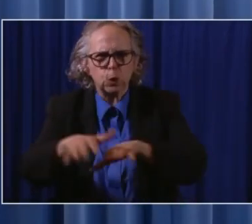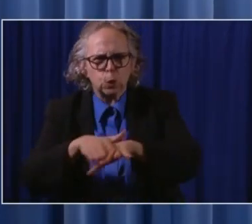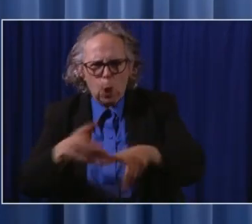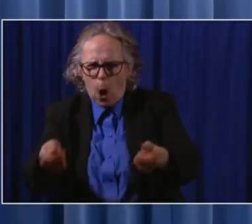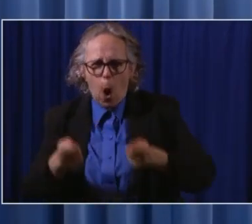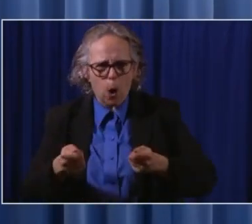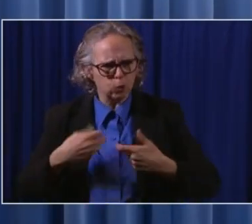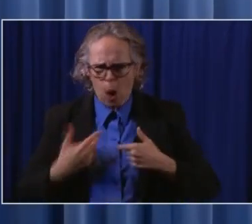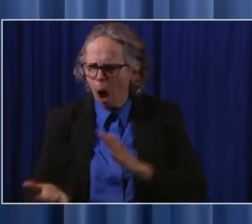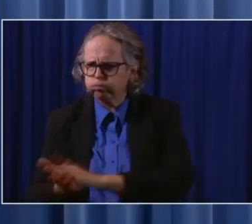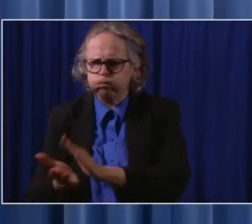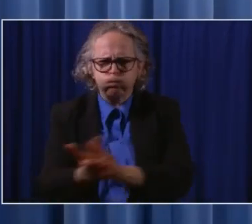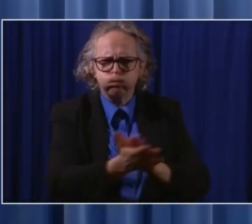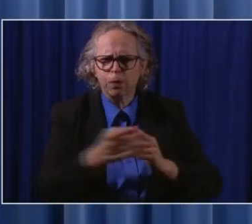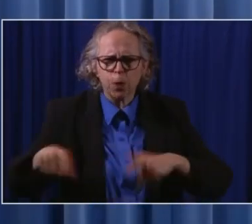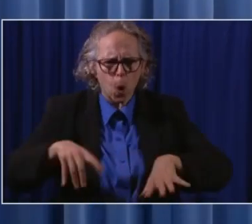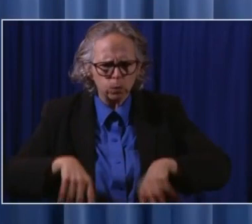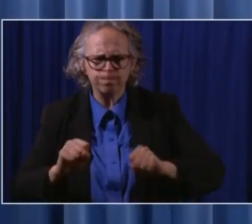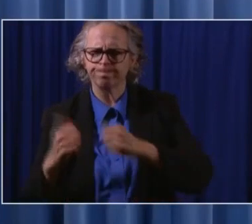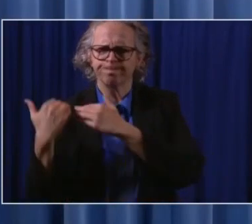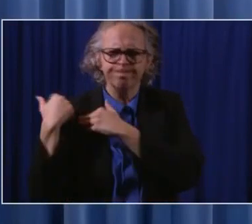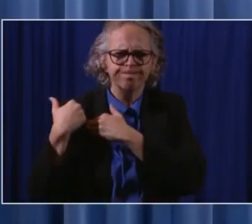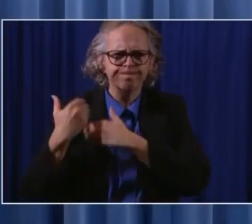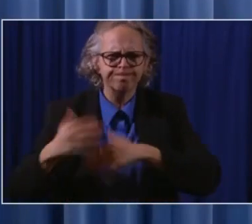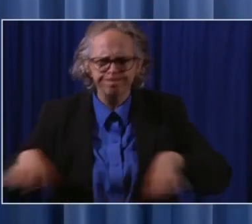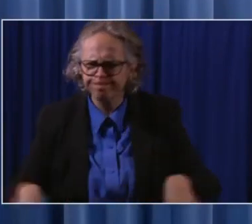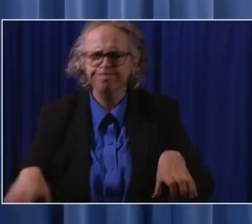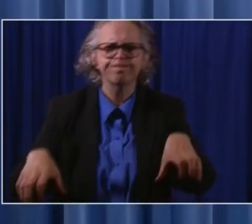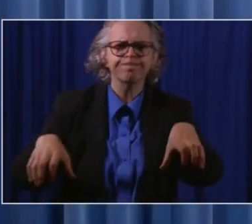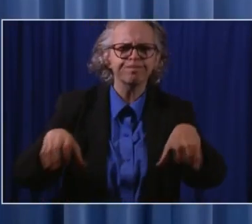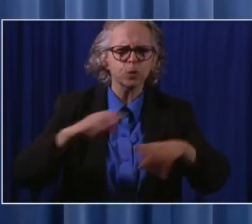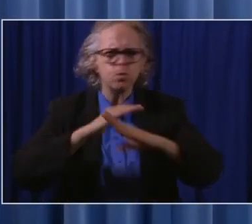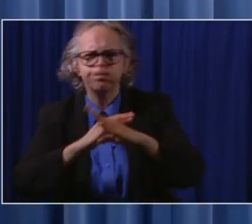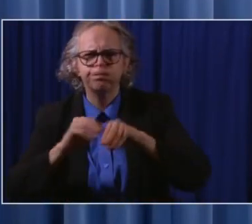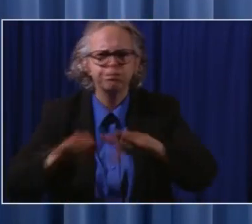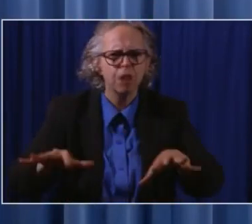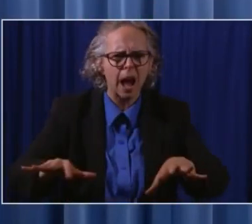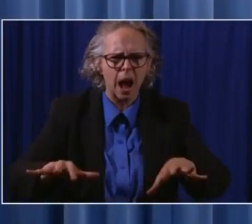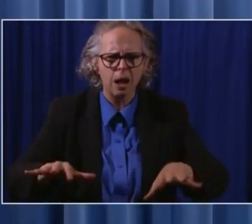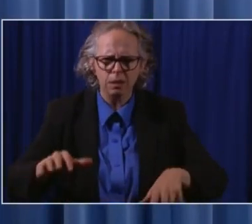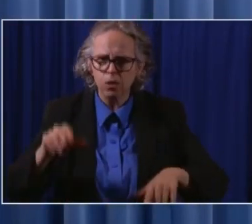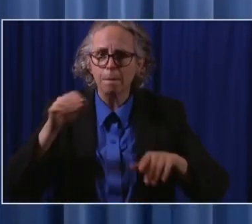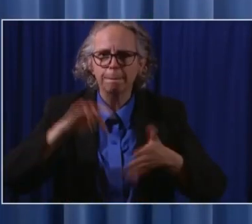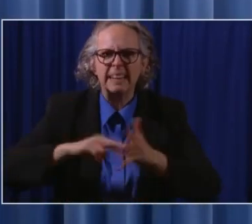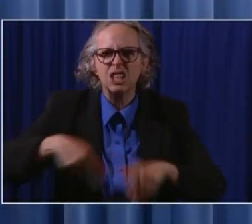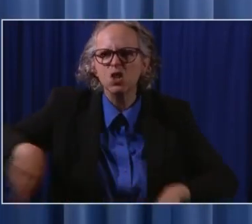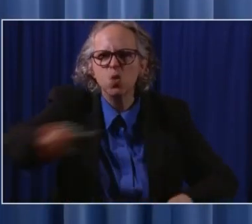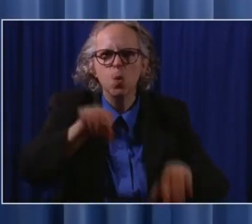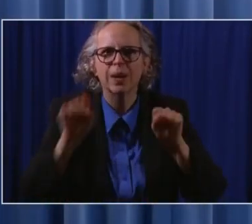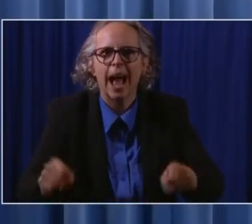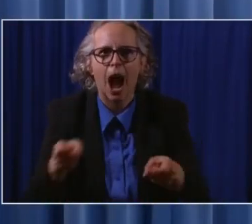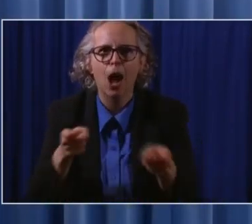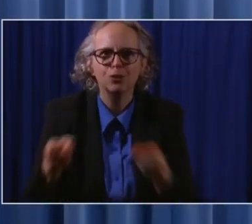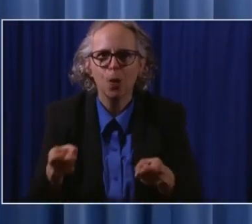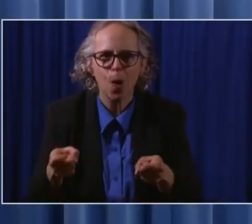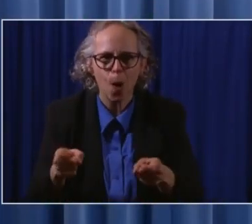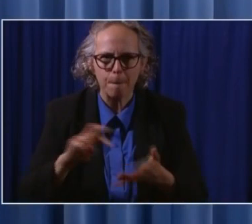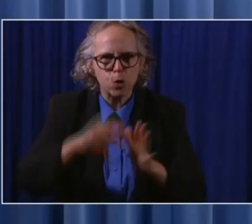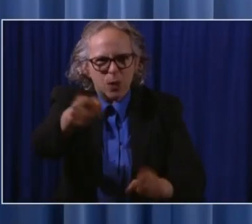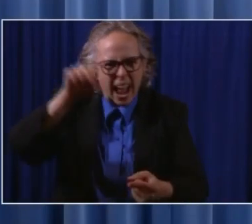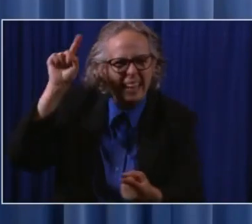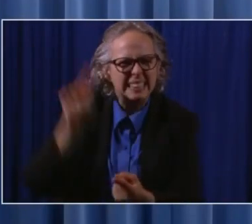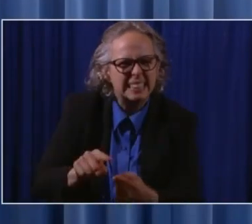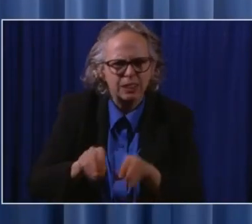counties. Look, it is good. We can control this. We can get on top of this, and these are just some examples of doing that.